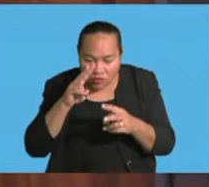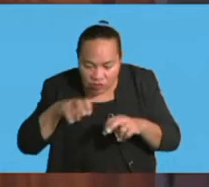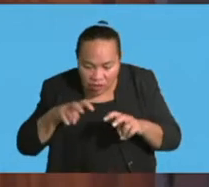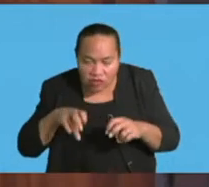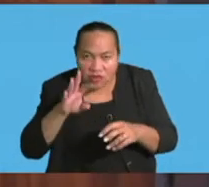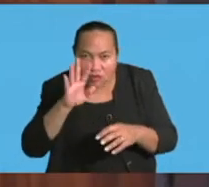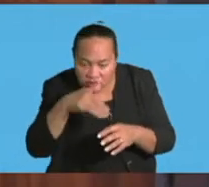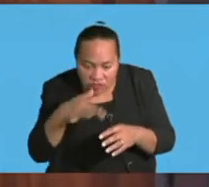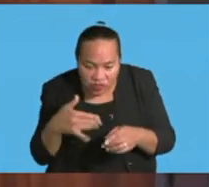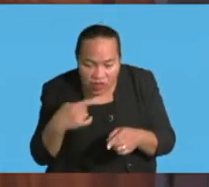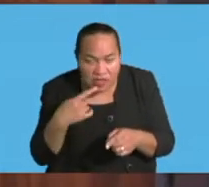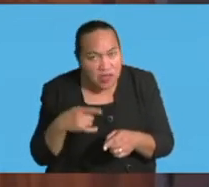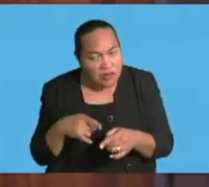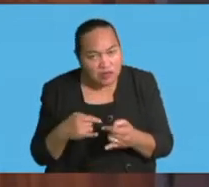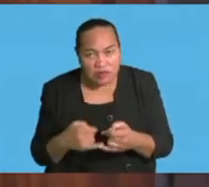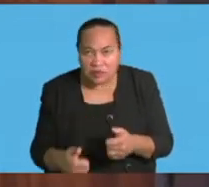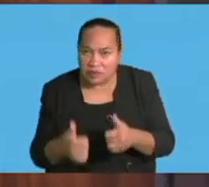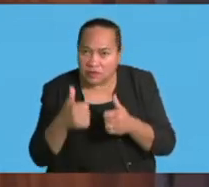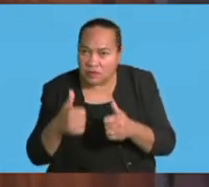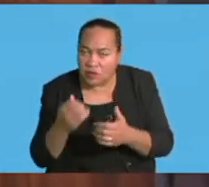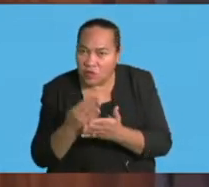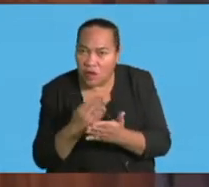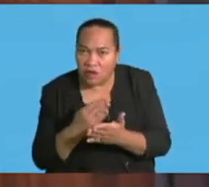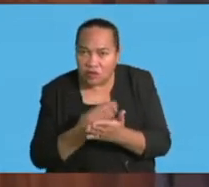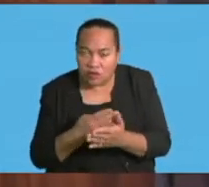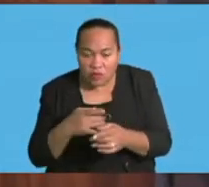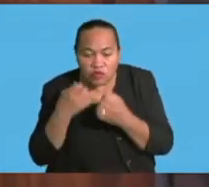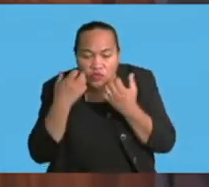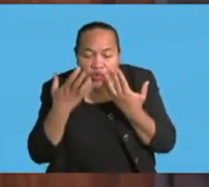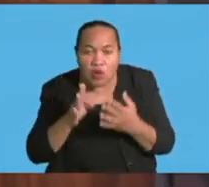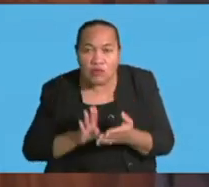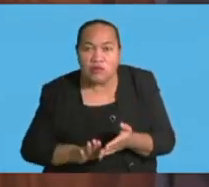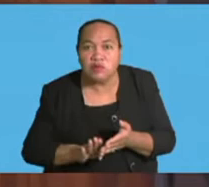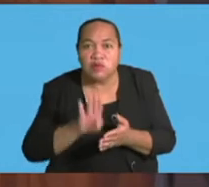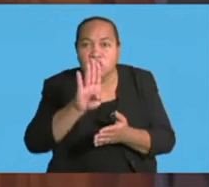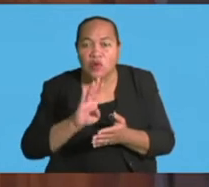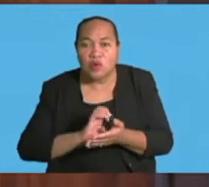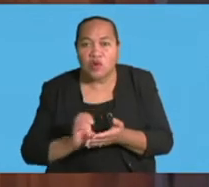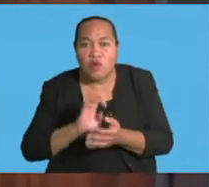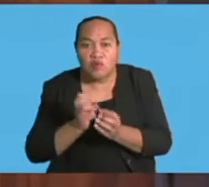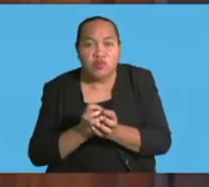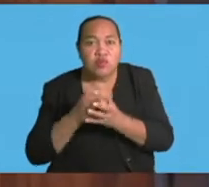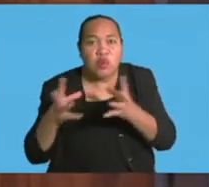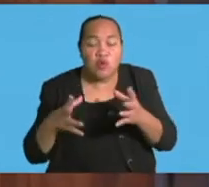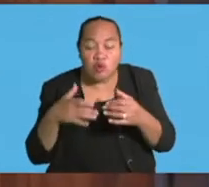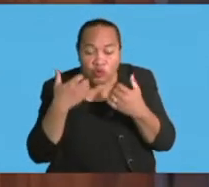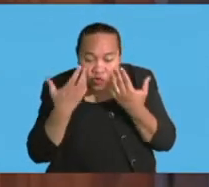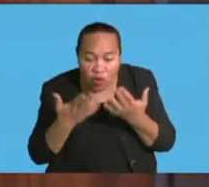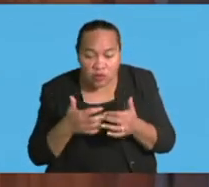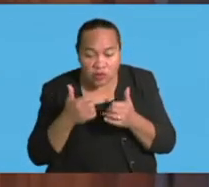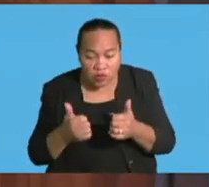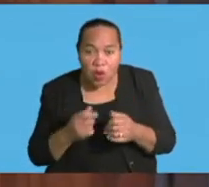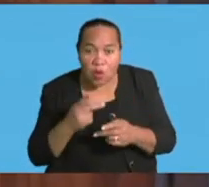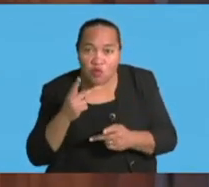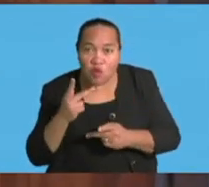that builds on the unprecedented economic growth of the Fijian economy and ensures resilient progress